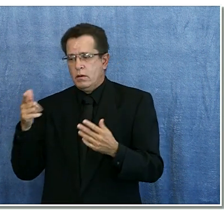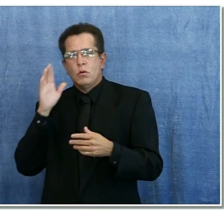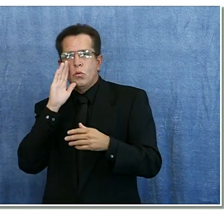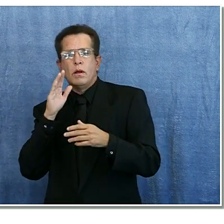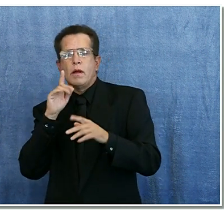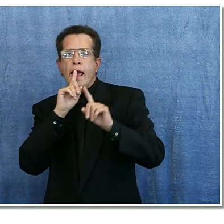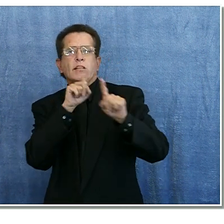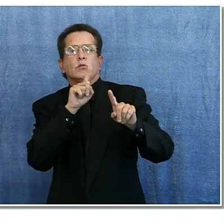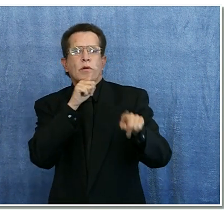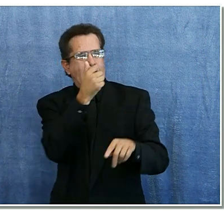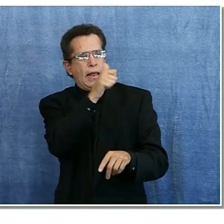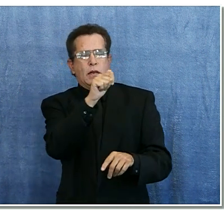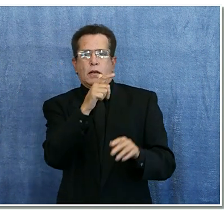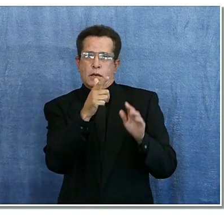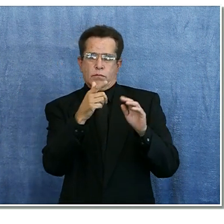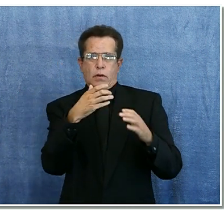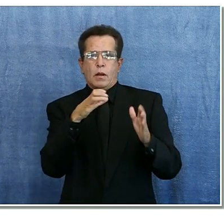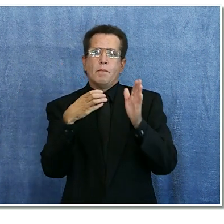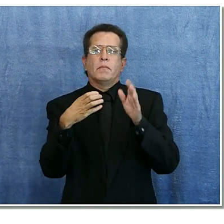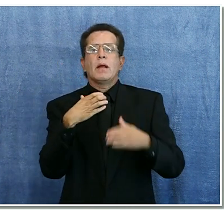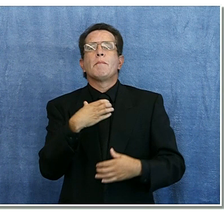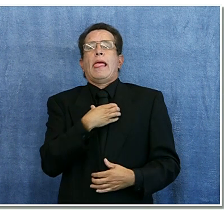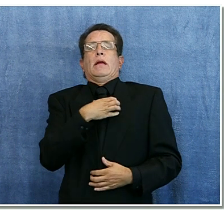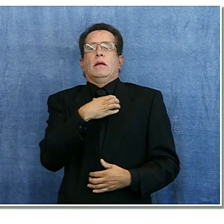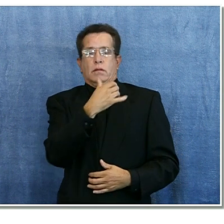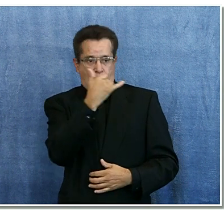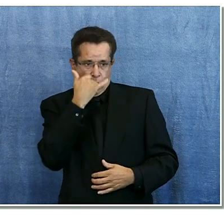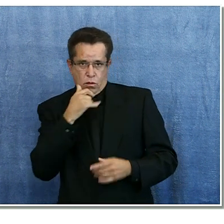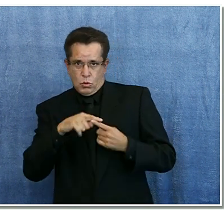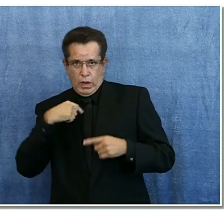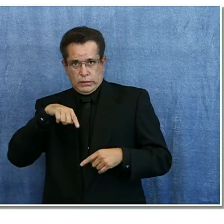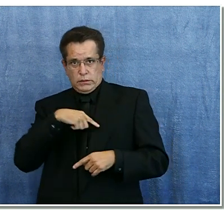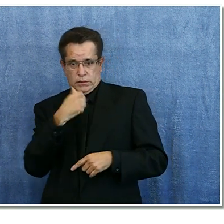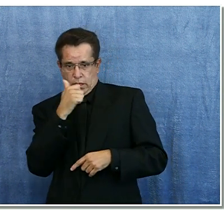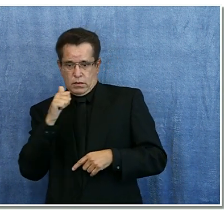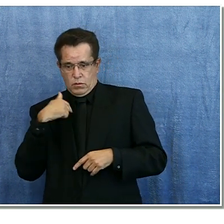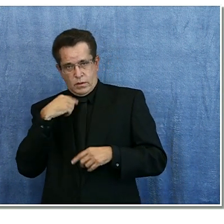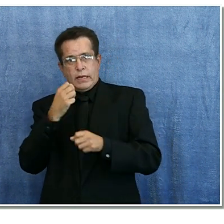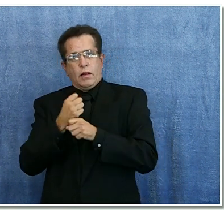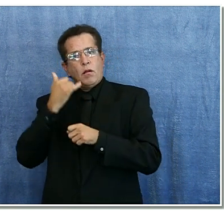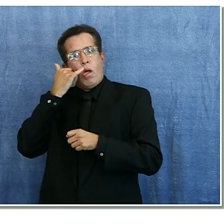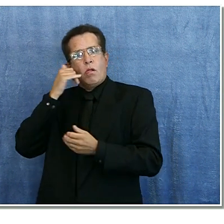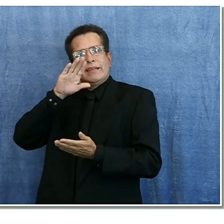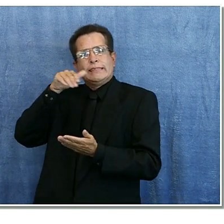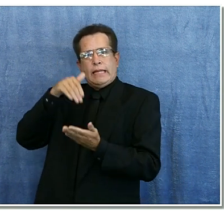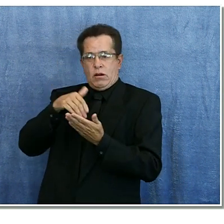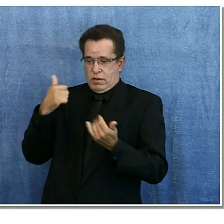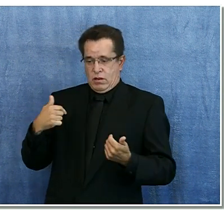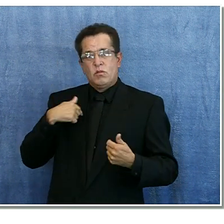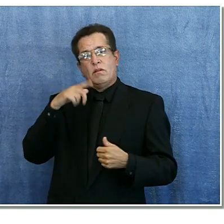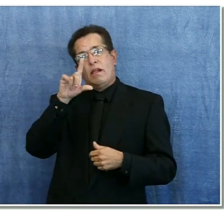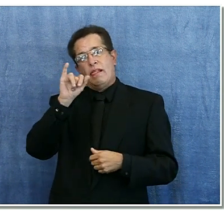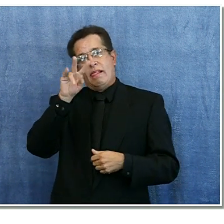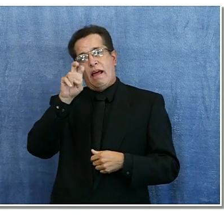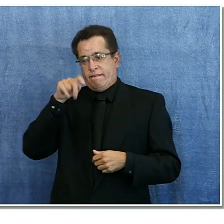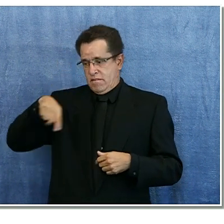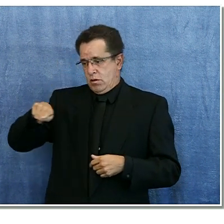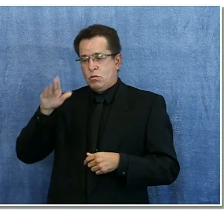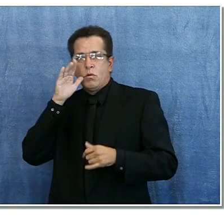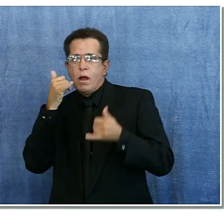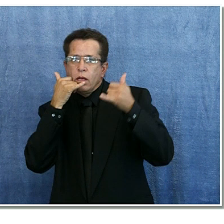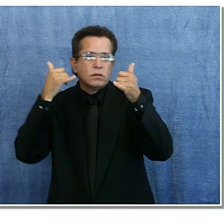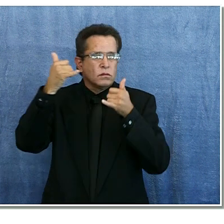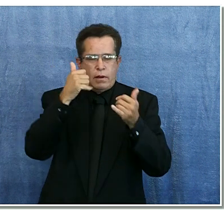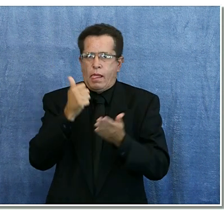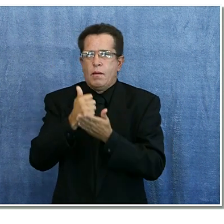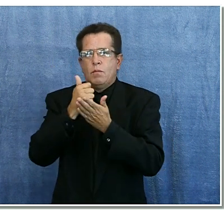received on our new Healthy Compliance call center. That call center is live now and will be staffed 24 hours